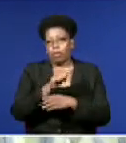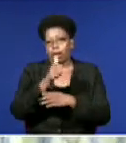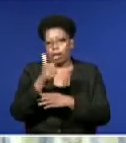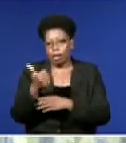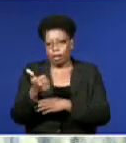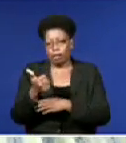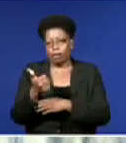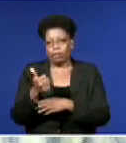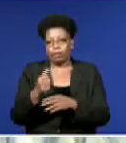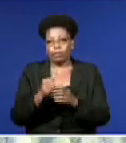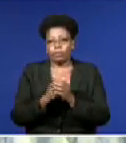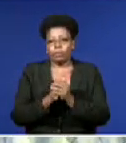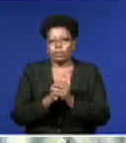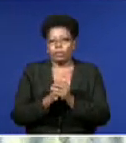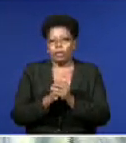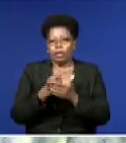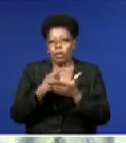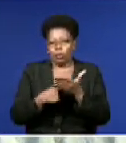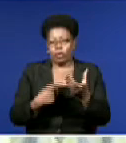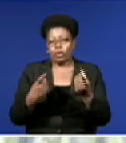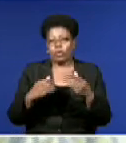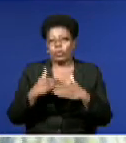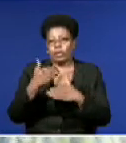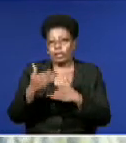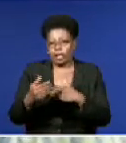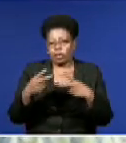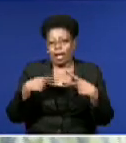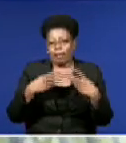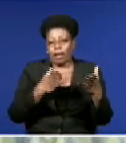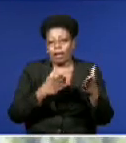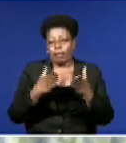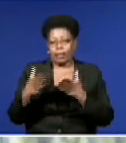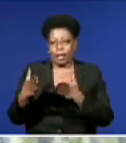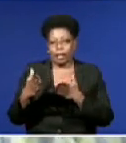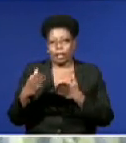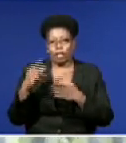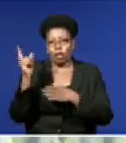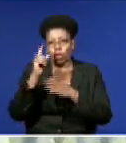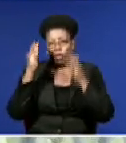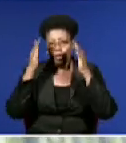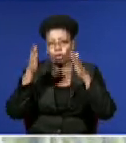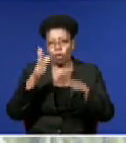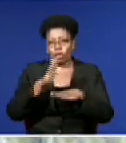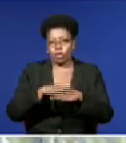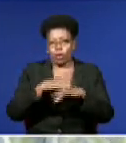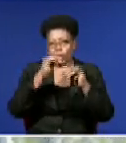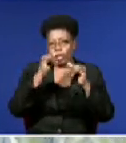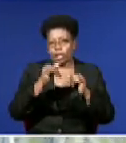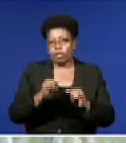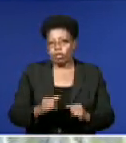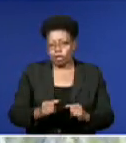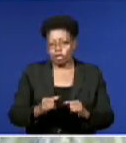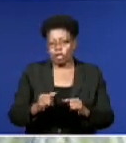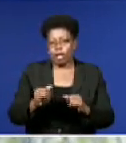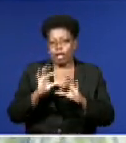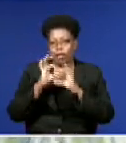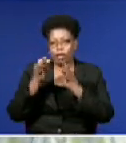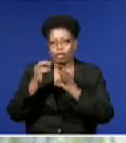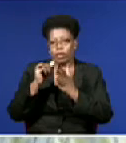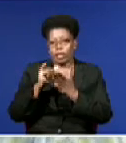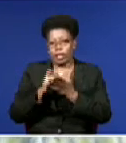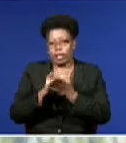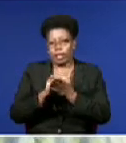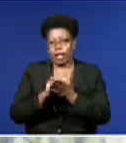to determine our next step. But we do have a plan in place where we intend to focus on the individual member federations, which has always